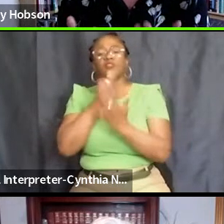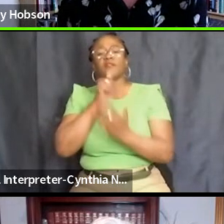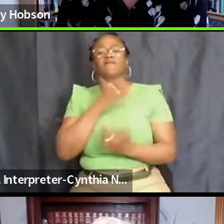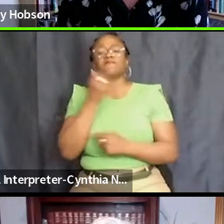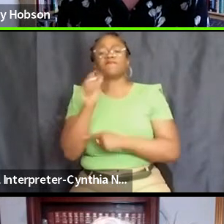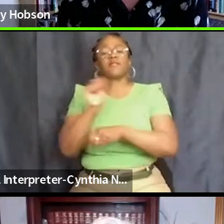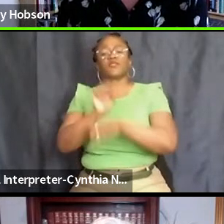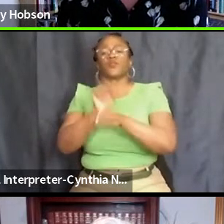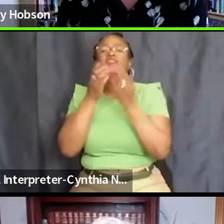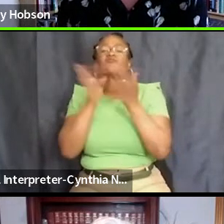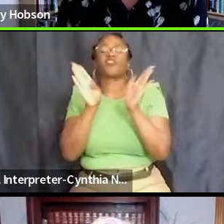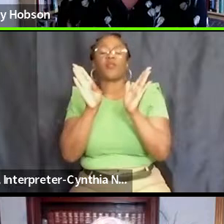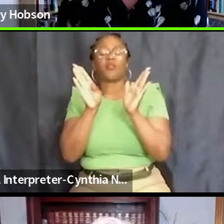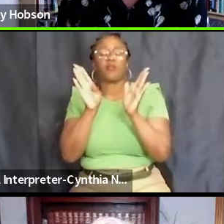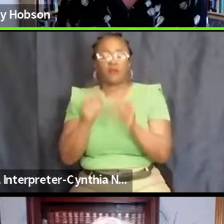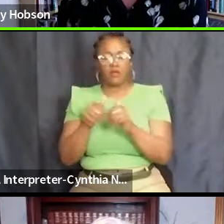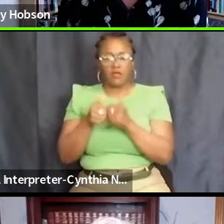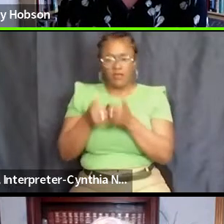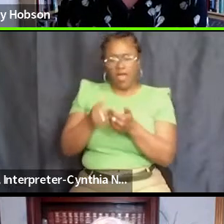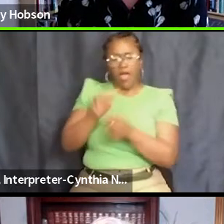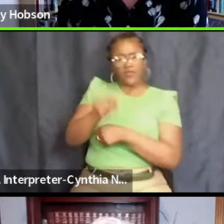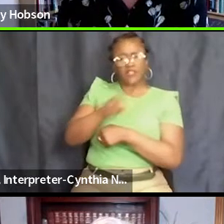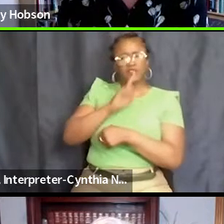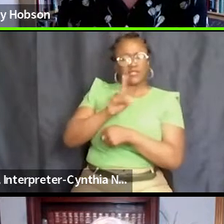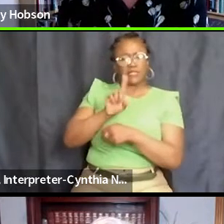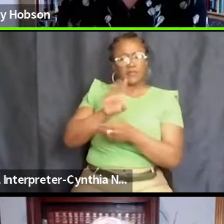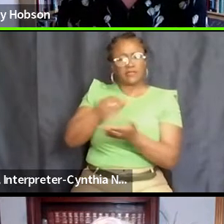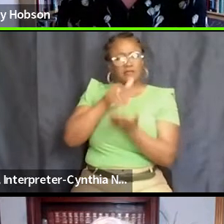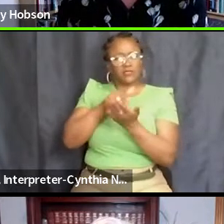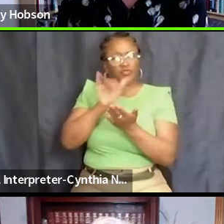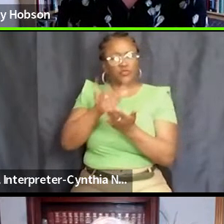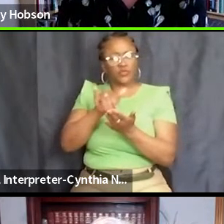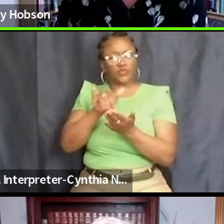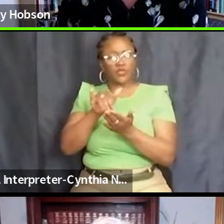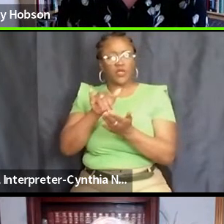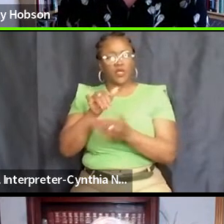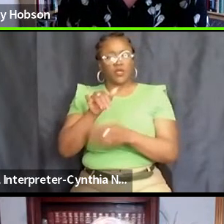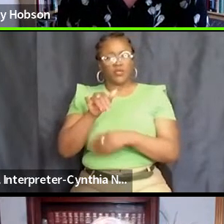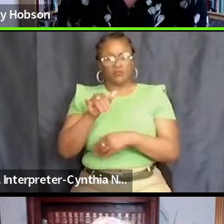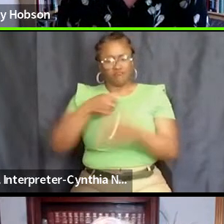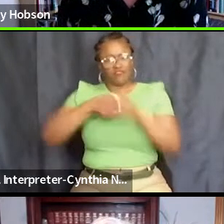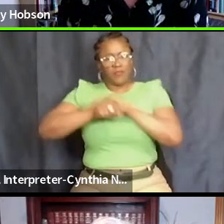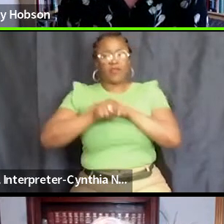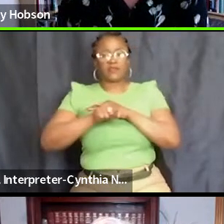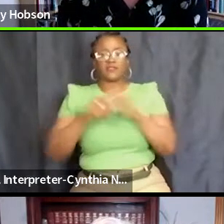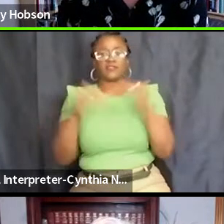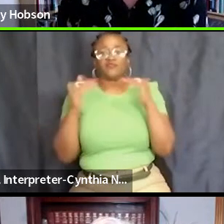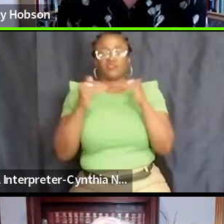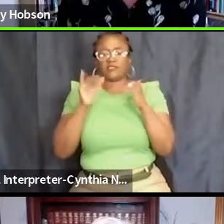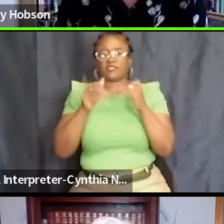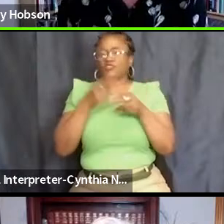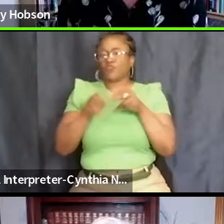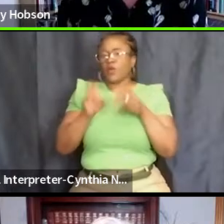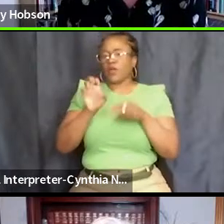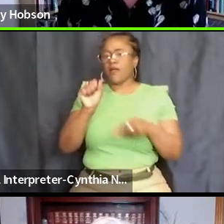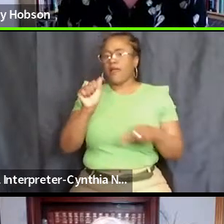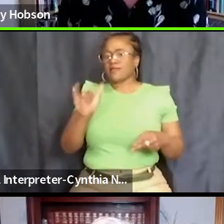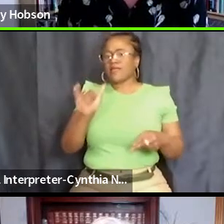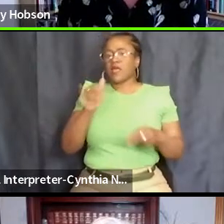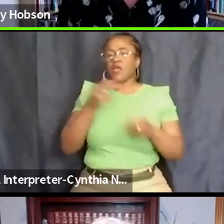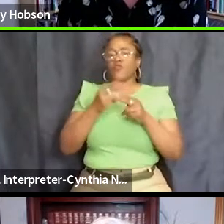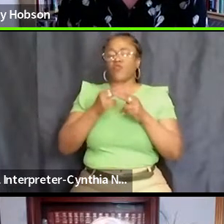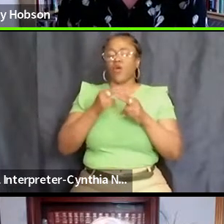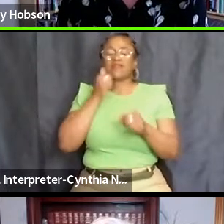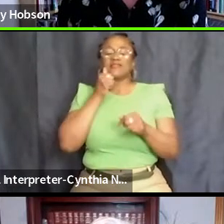general, and especially how that has been central to the framework of reproductive justice. So it's a short essay on Sister Song by